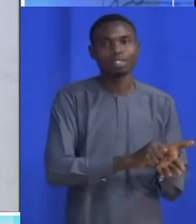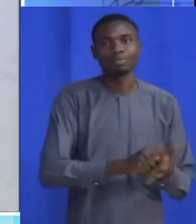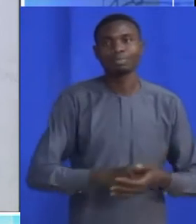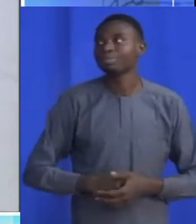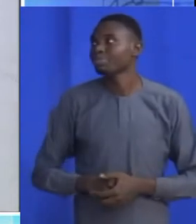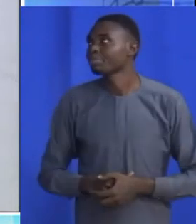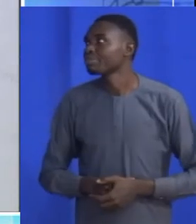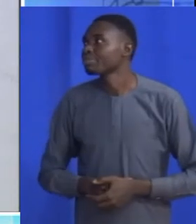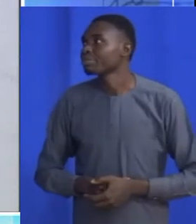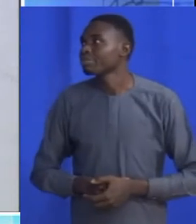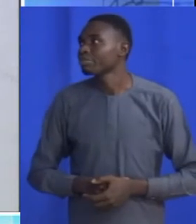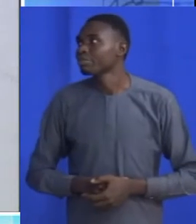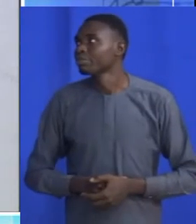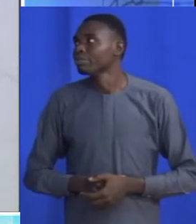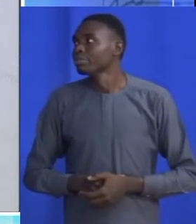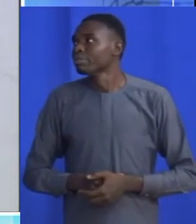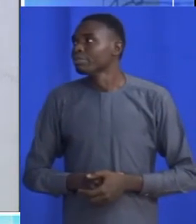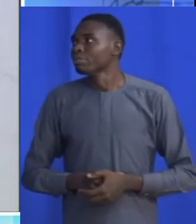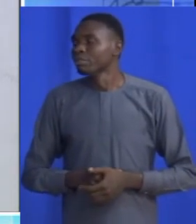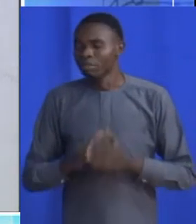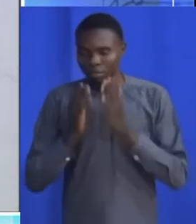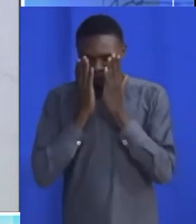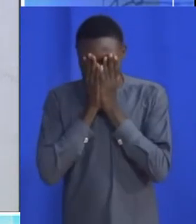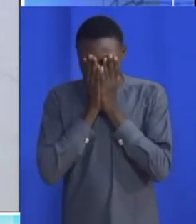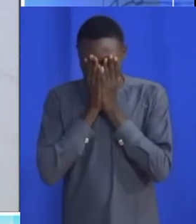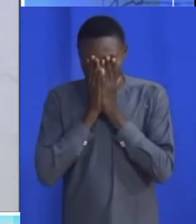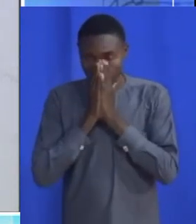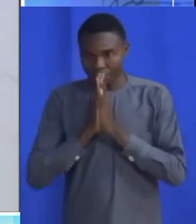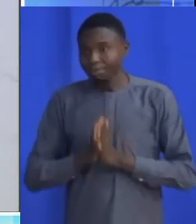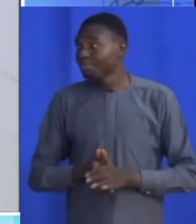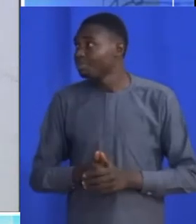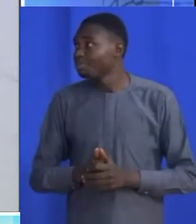minor. I will explain them.